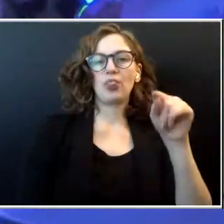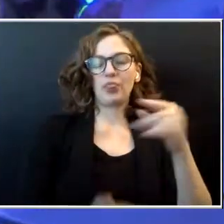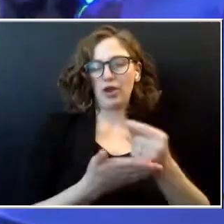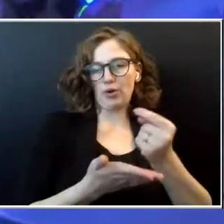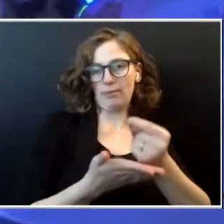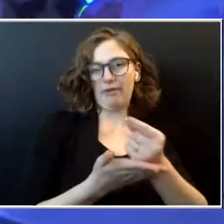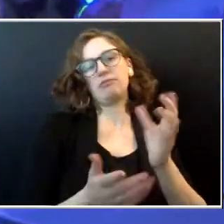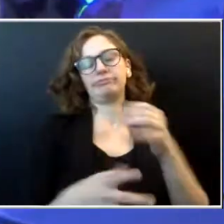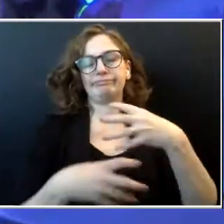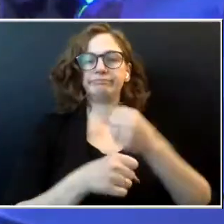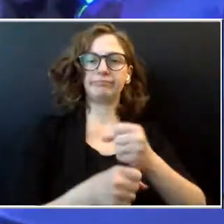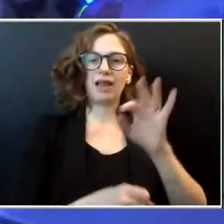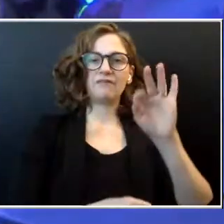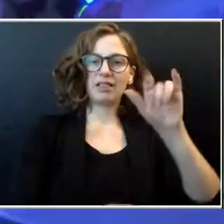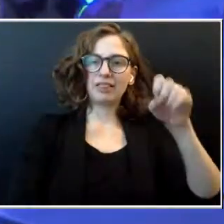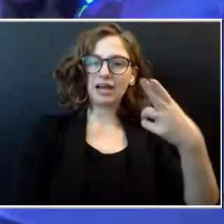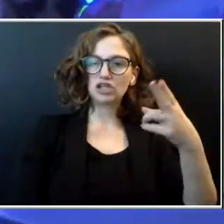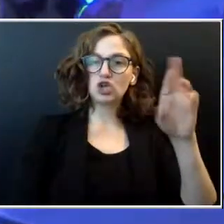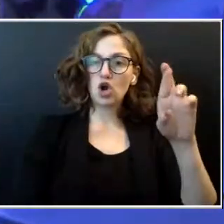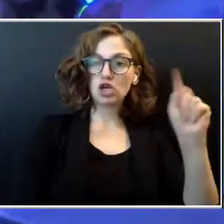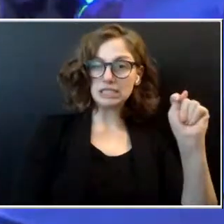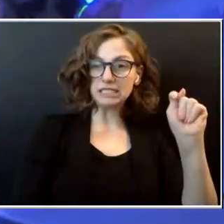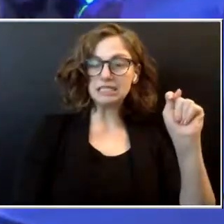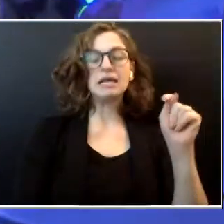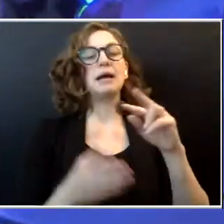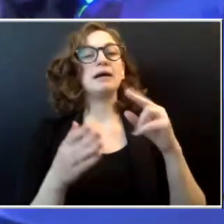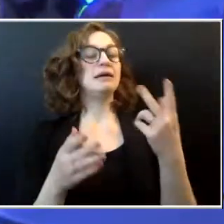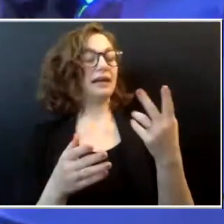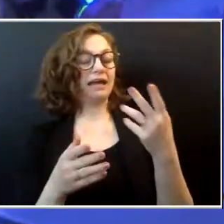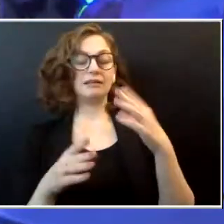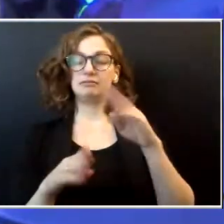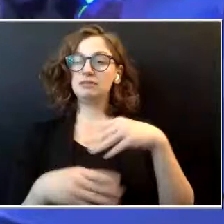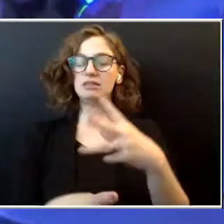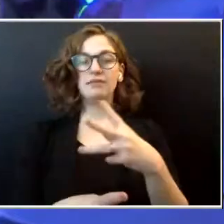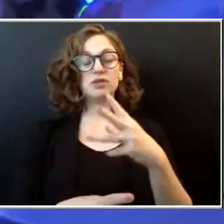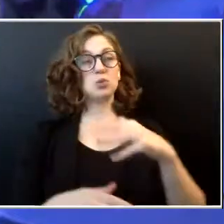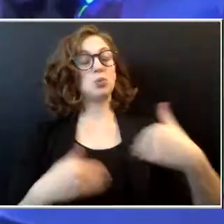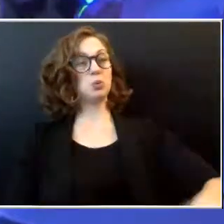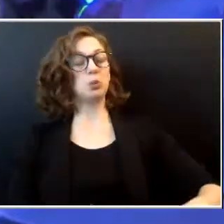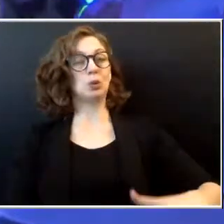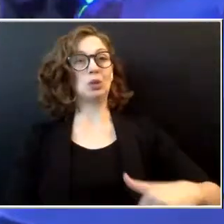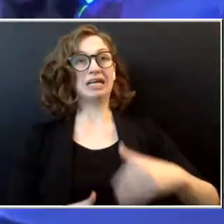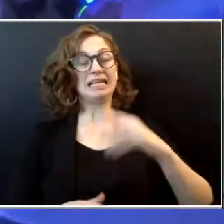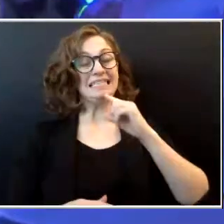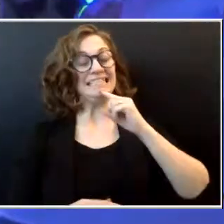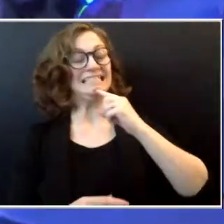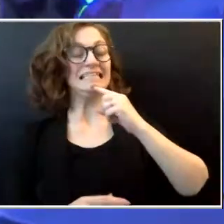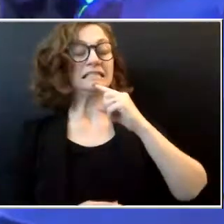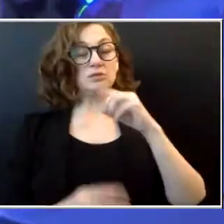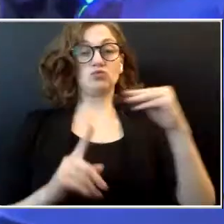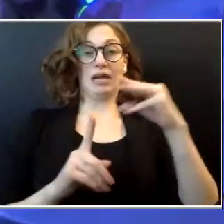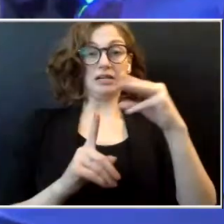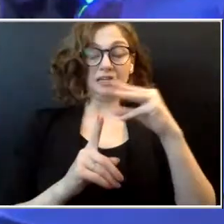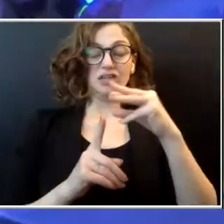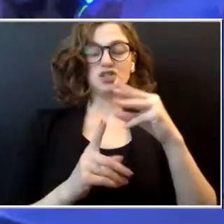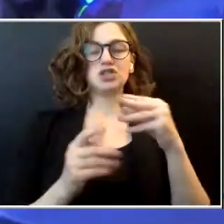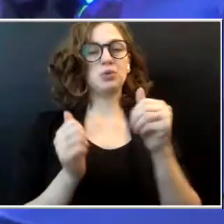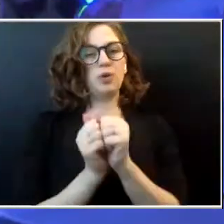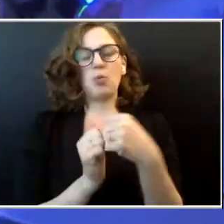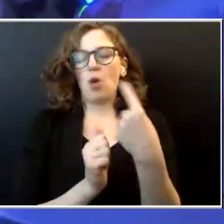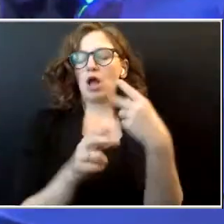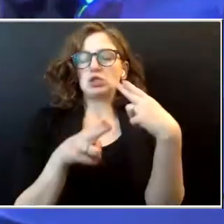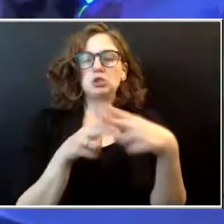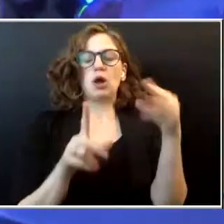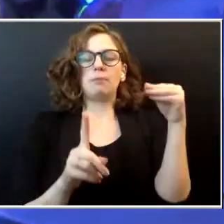very short burst. There is still a lot to learn, and my guests today are researching flash RT with the goal of one day translating the